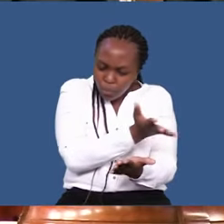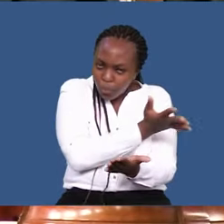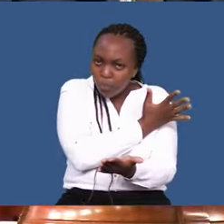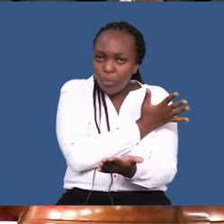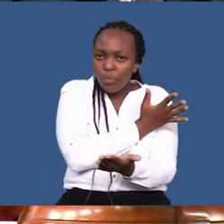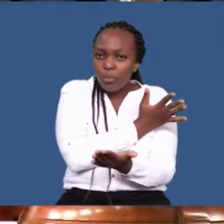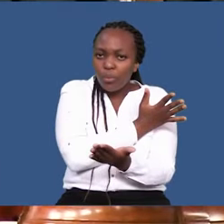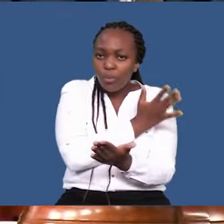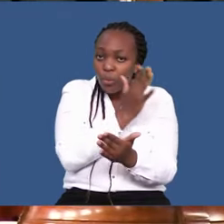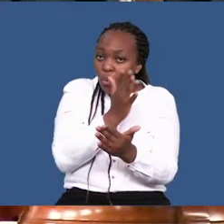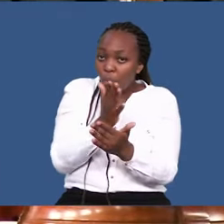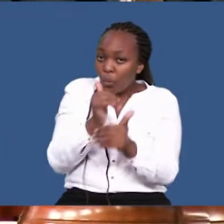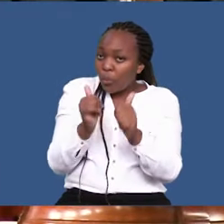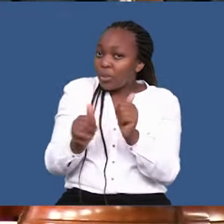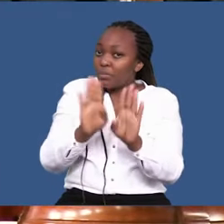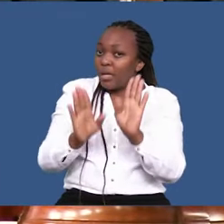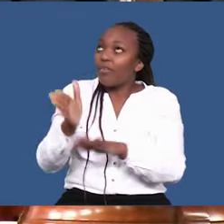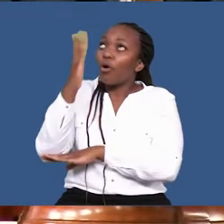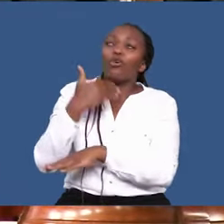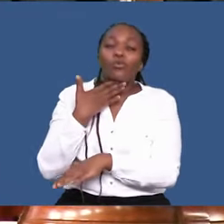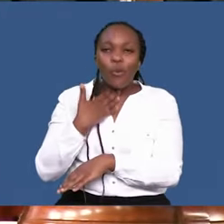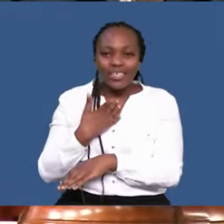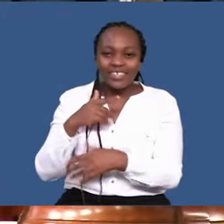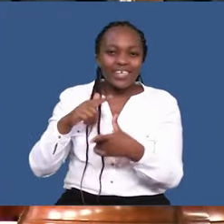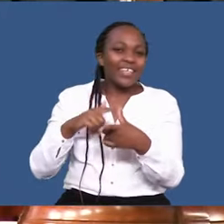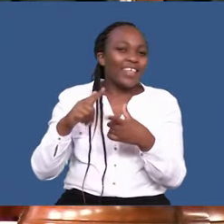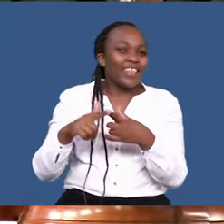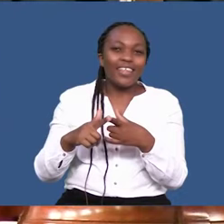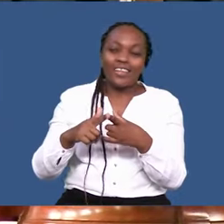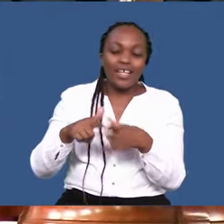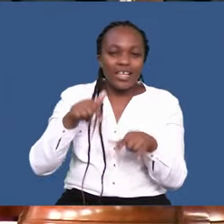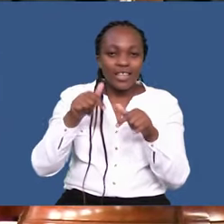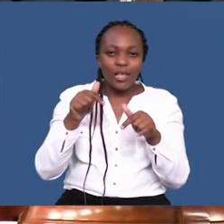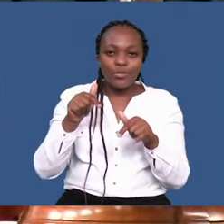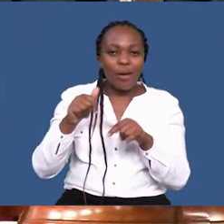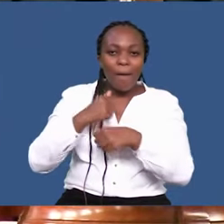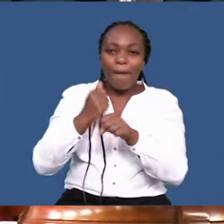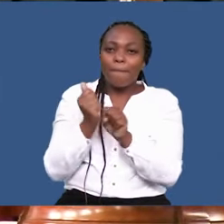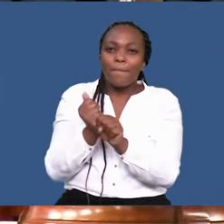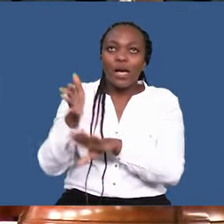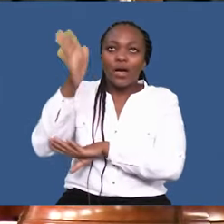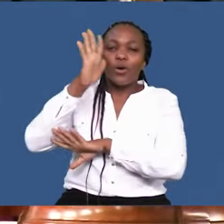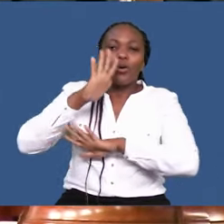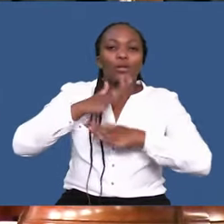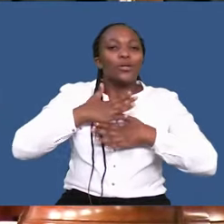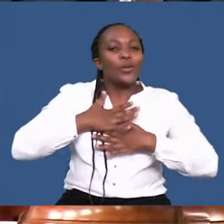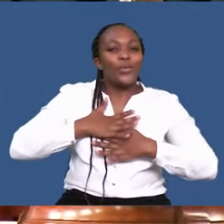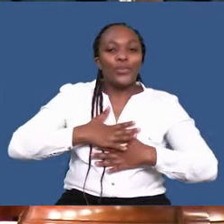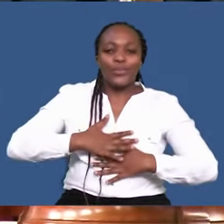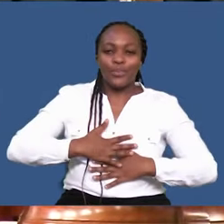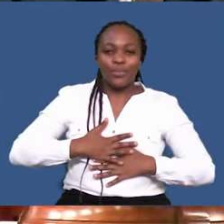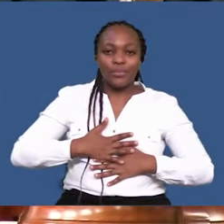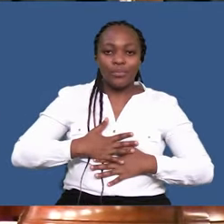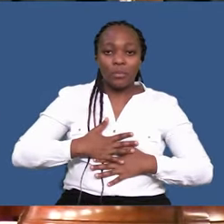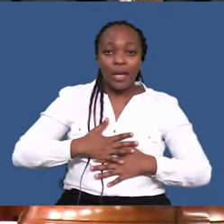In other passage, Paul says, you should not even think about them. They should not